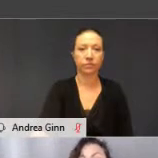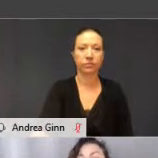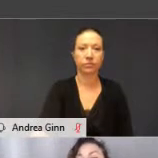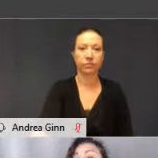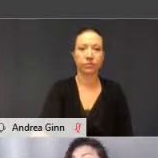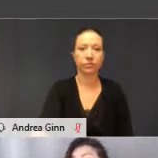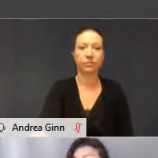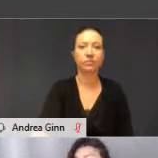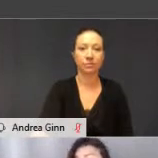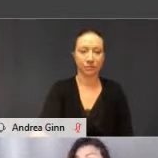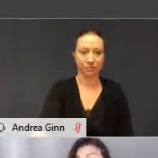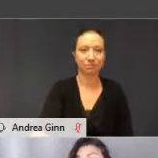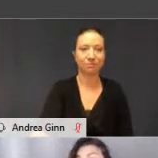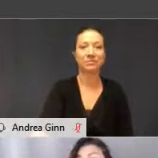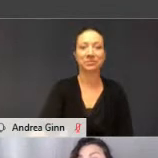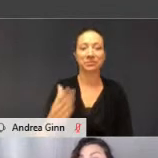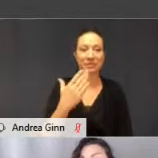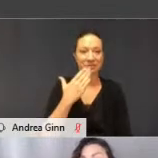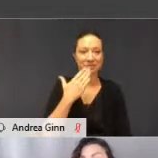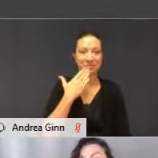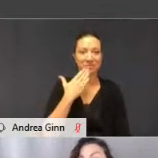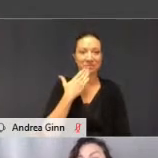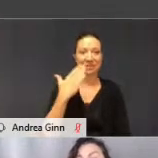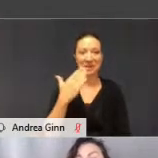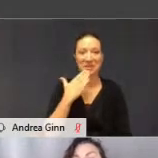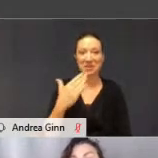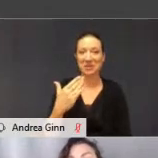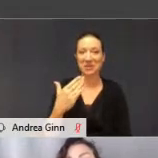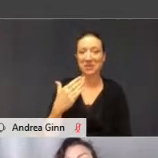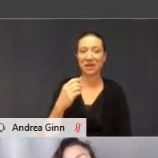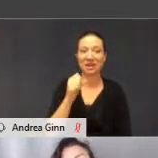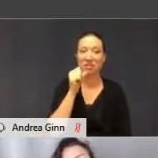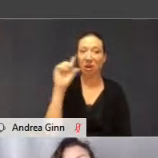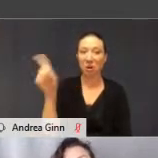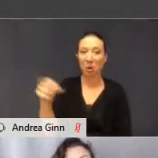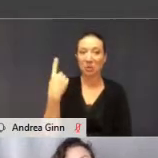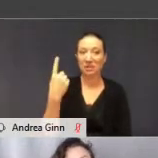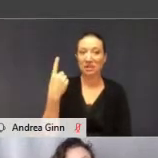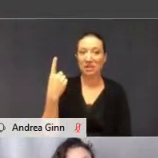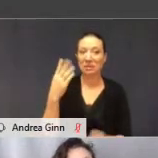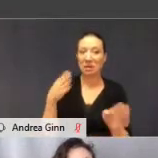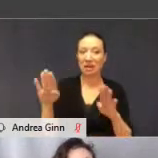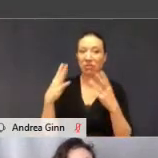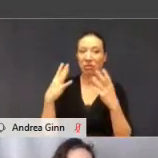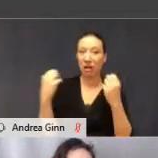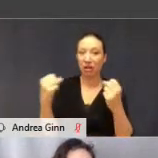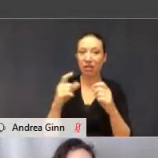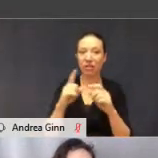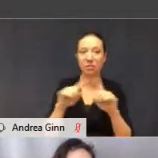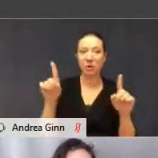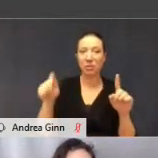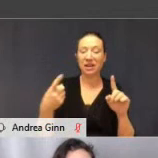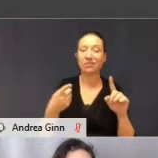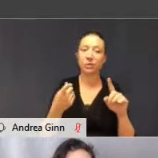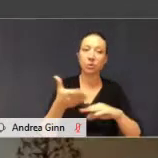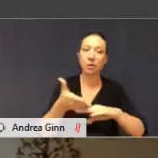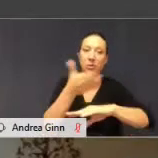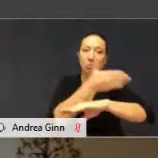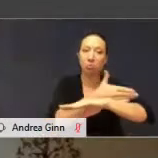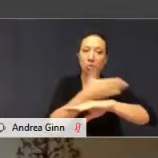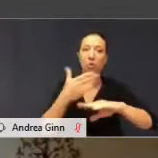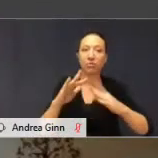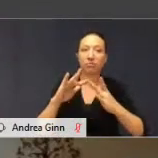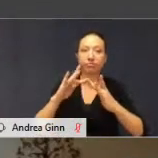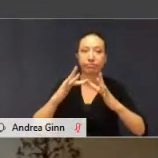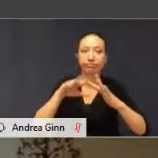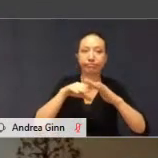that, and not just for behavioral health. I mean, right. I mean, we do have to improve our broadband and our access and so